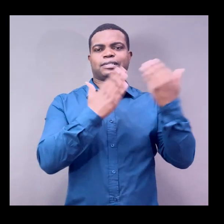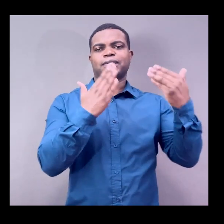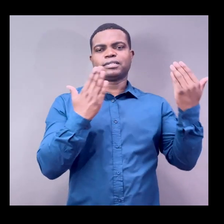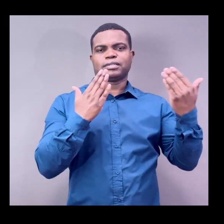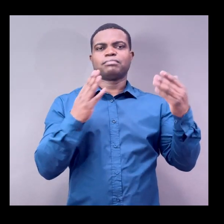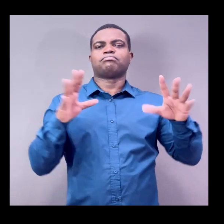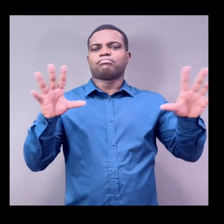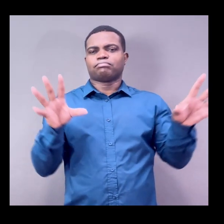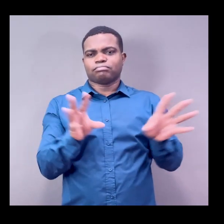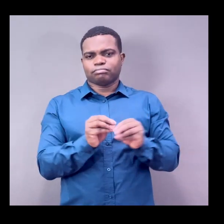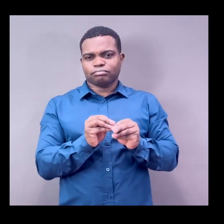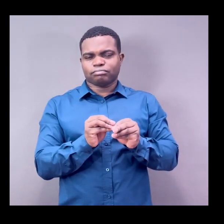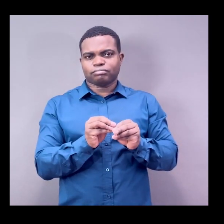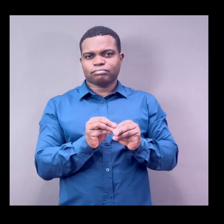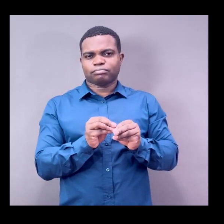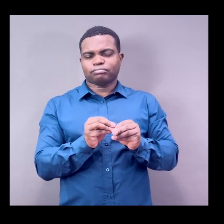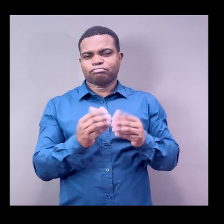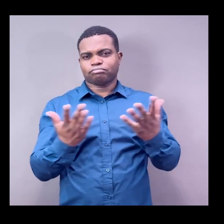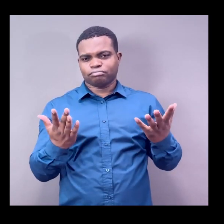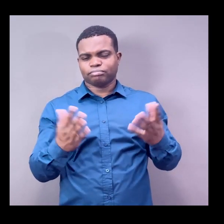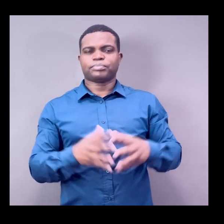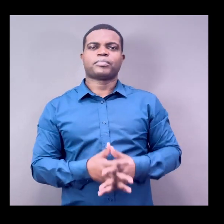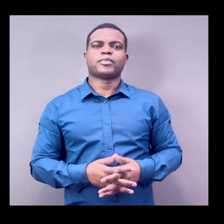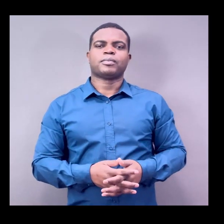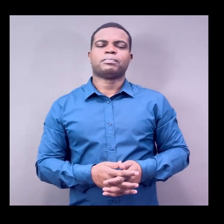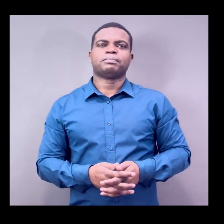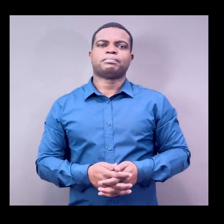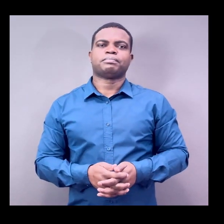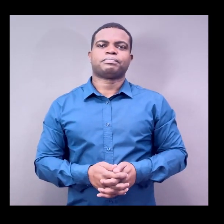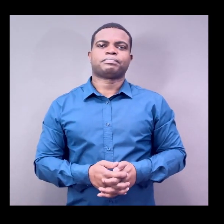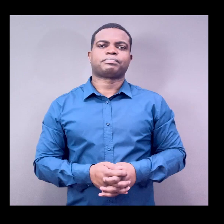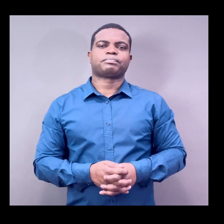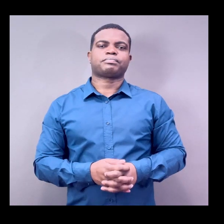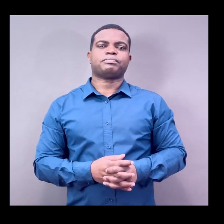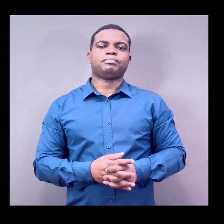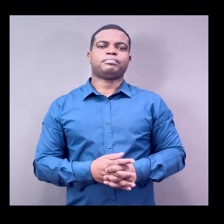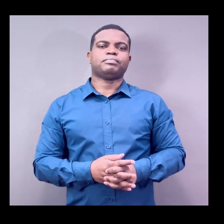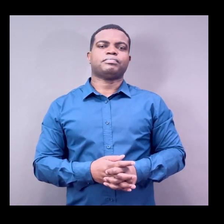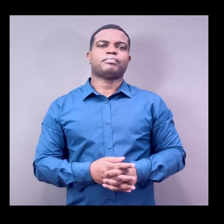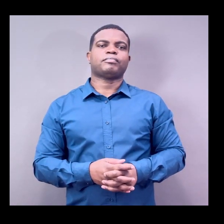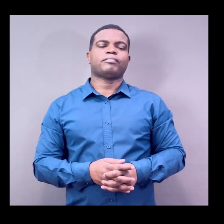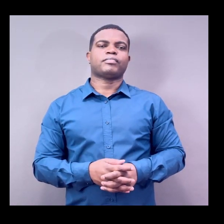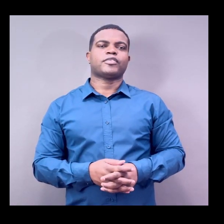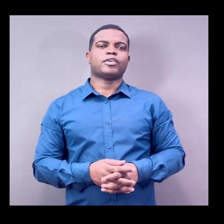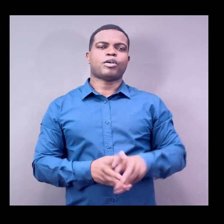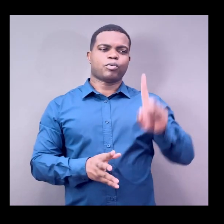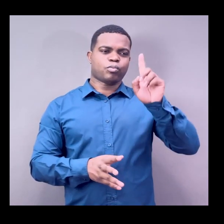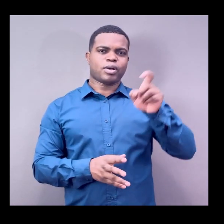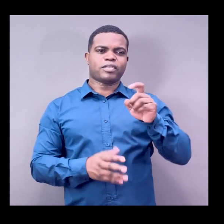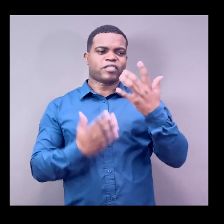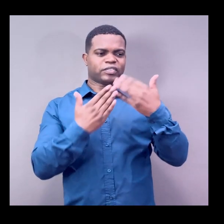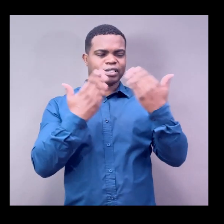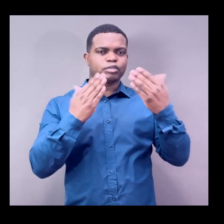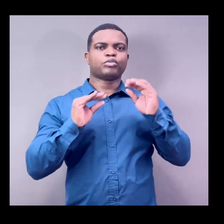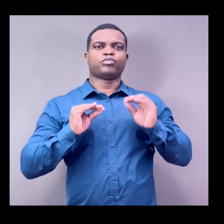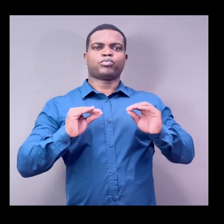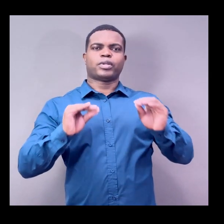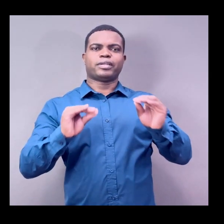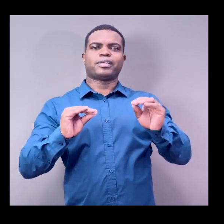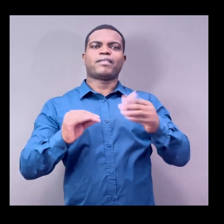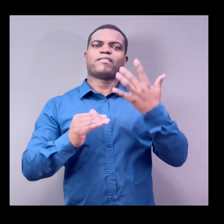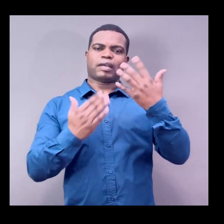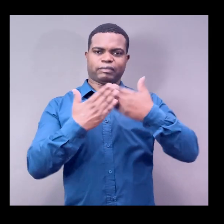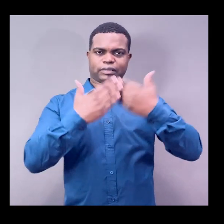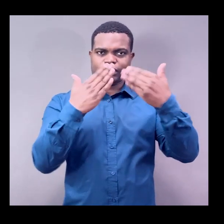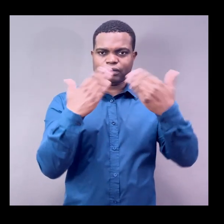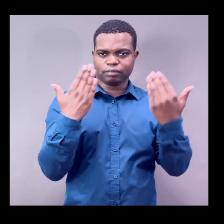5 quantity per day. So if the quantity is 5 per day and you are going to be having trainings for the 5 days, that